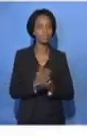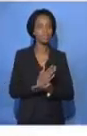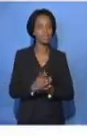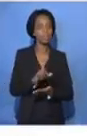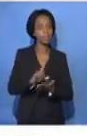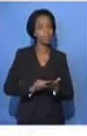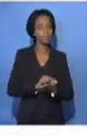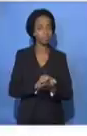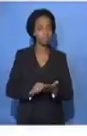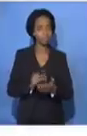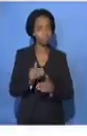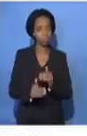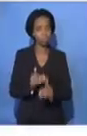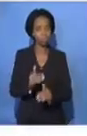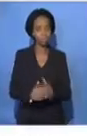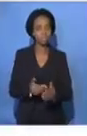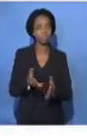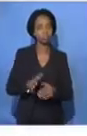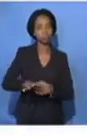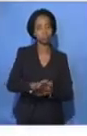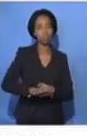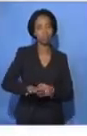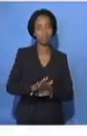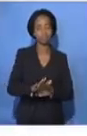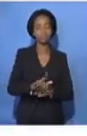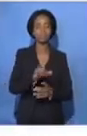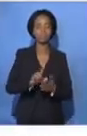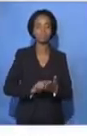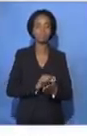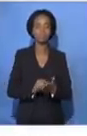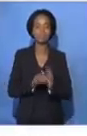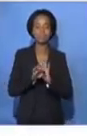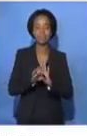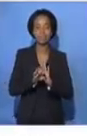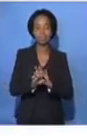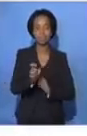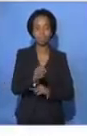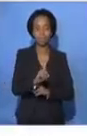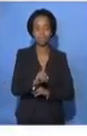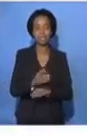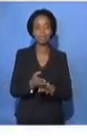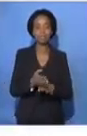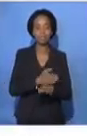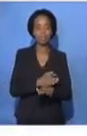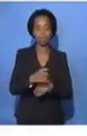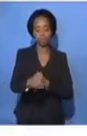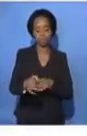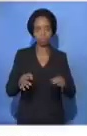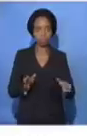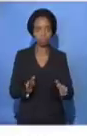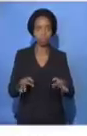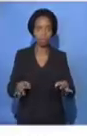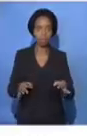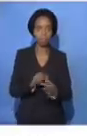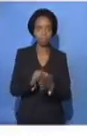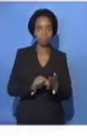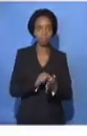at voting stations. For example, inking before issuance of ballot papers,